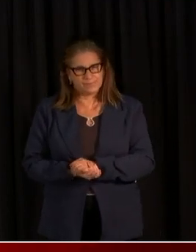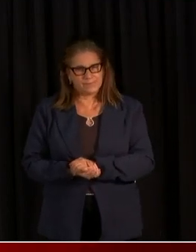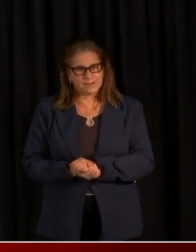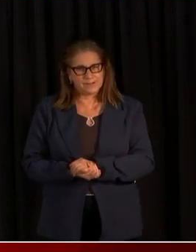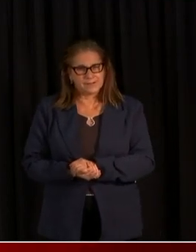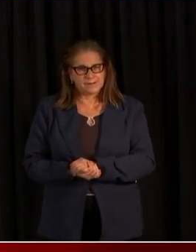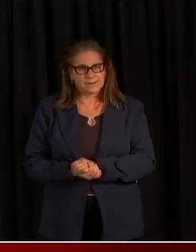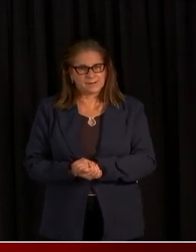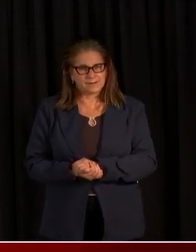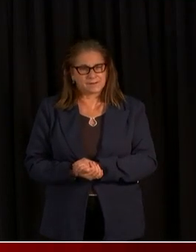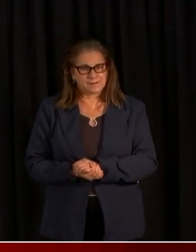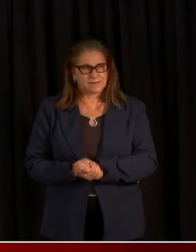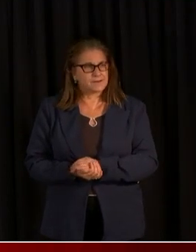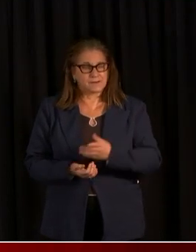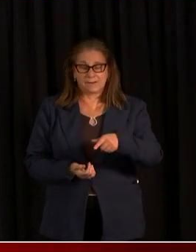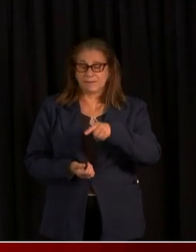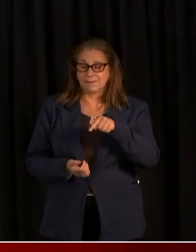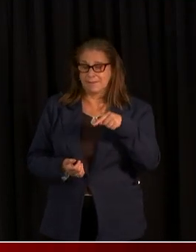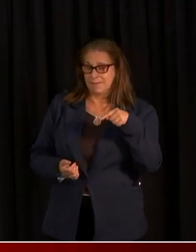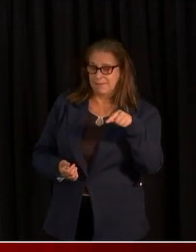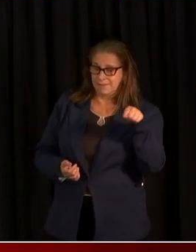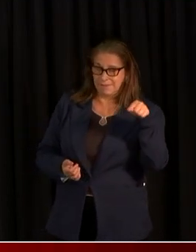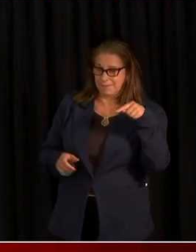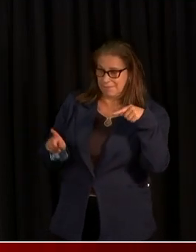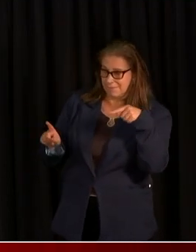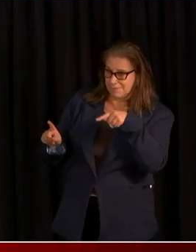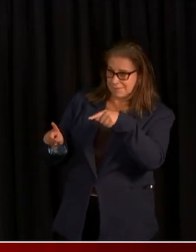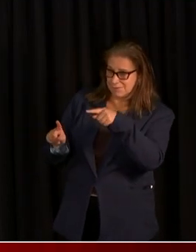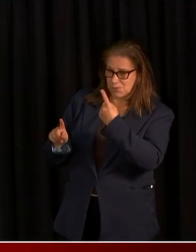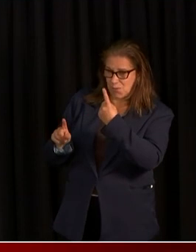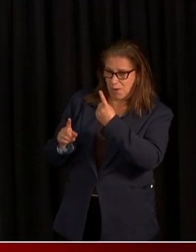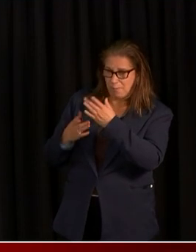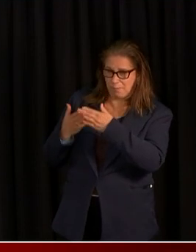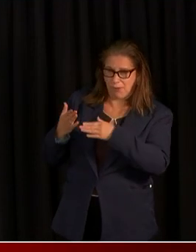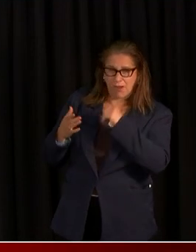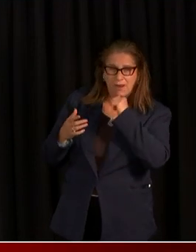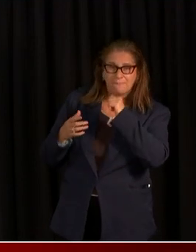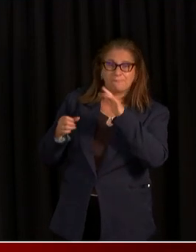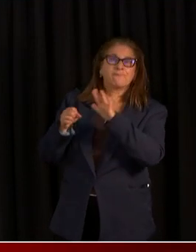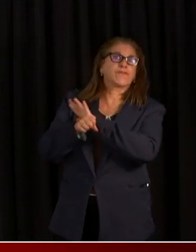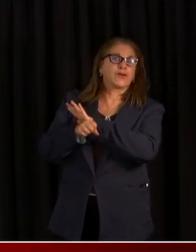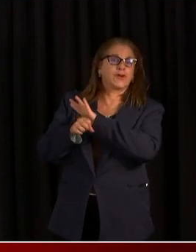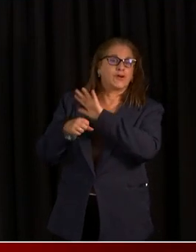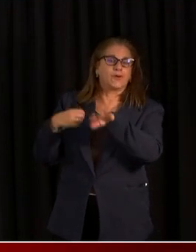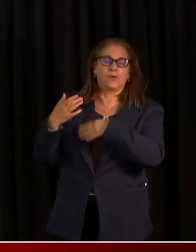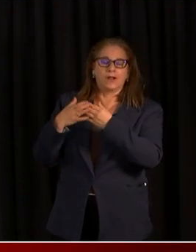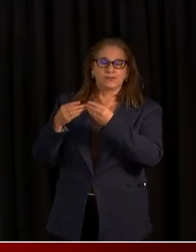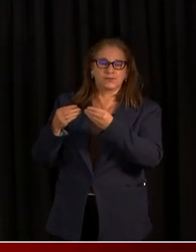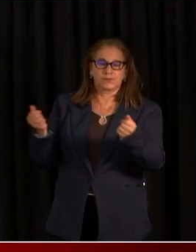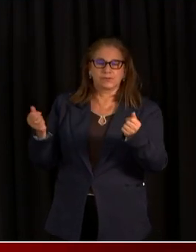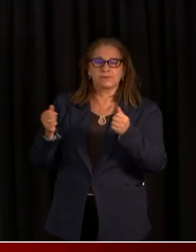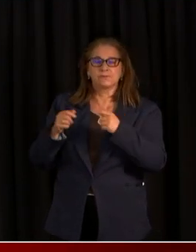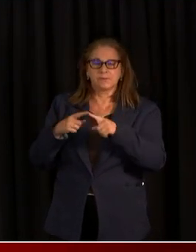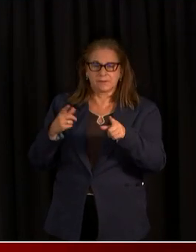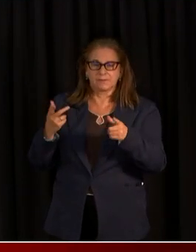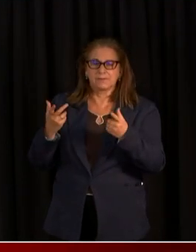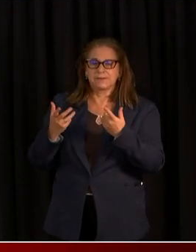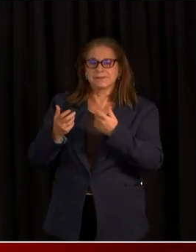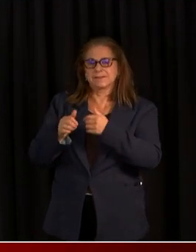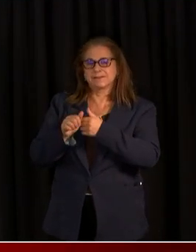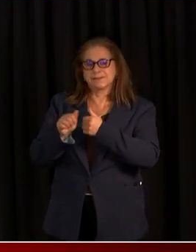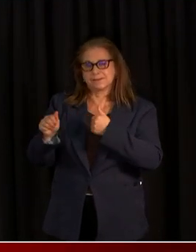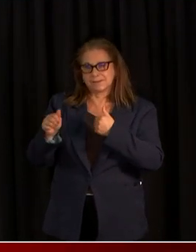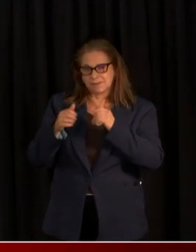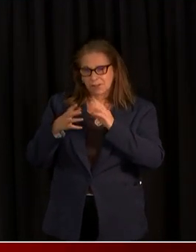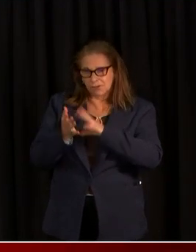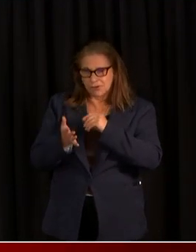it. So when we talk about distance learning, just providing kid with a